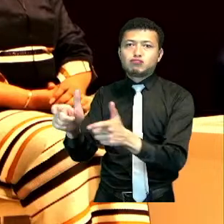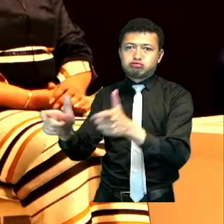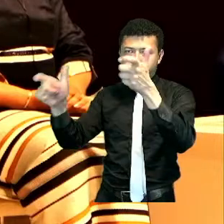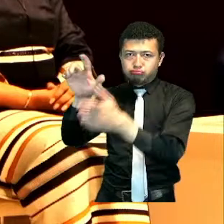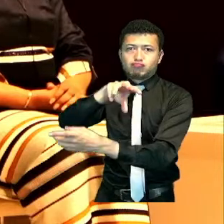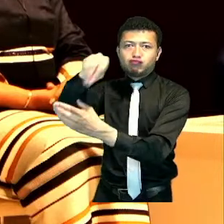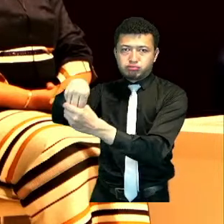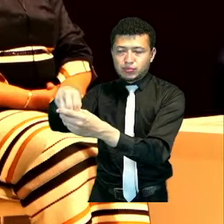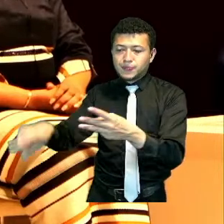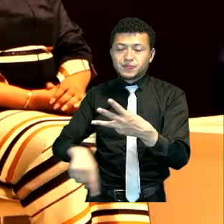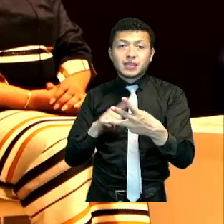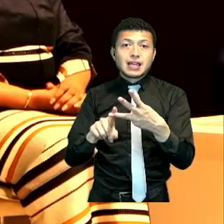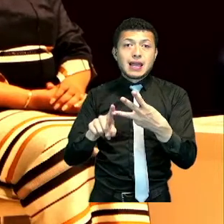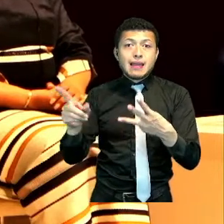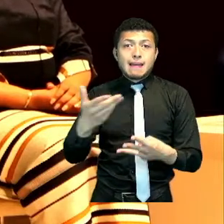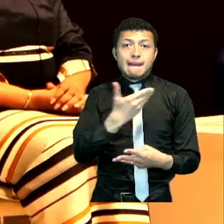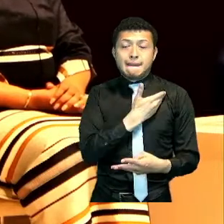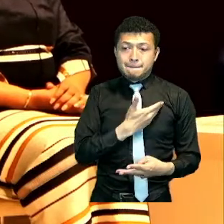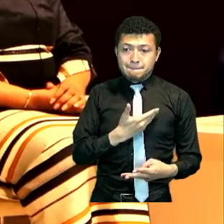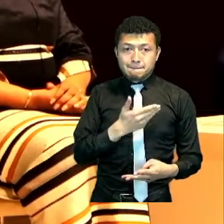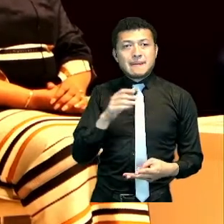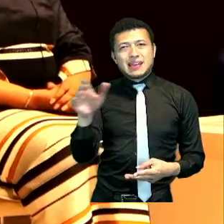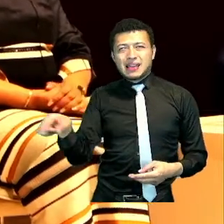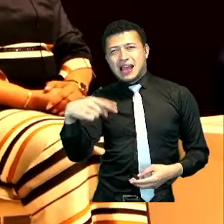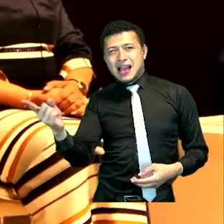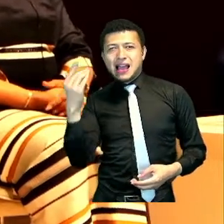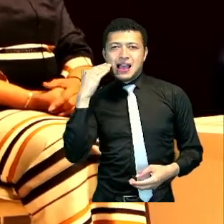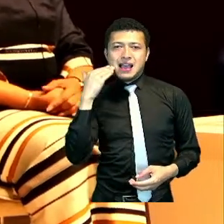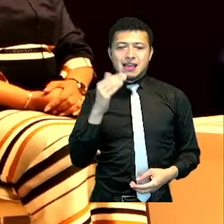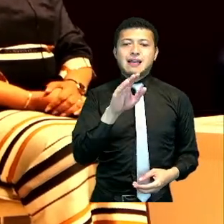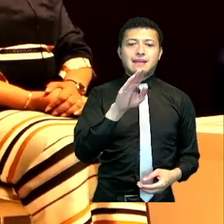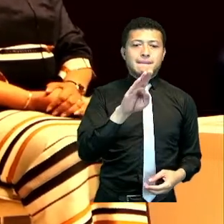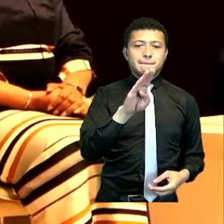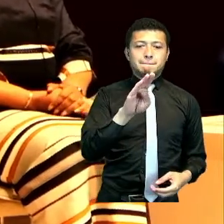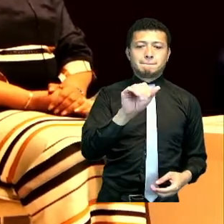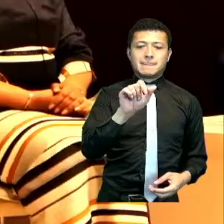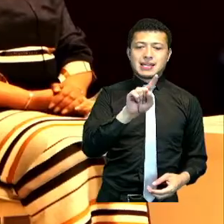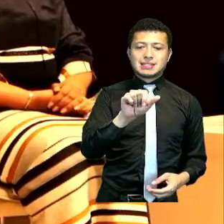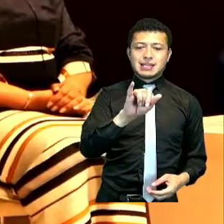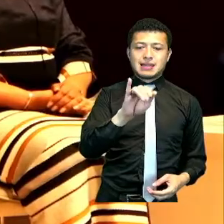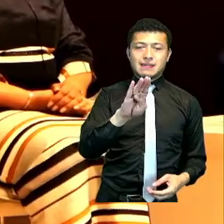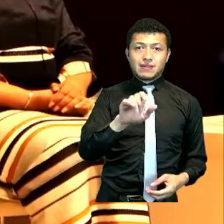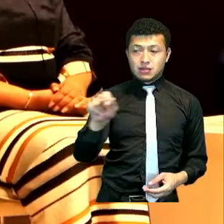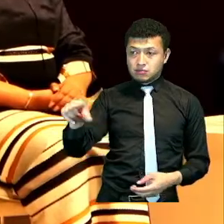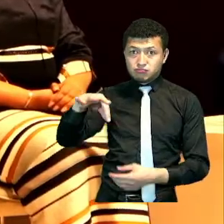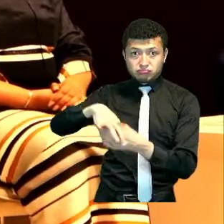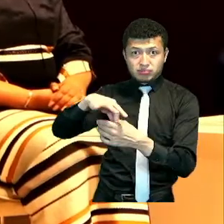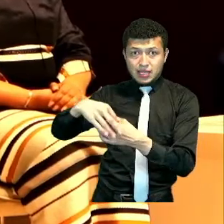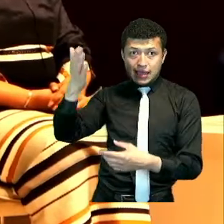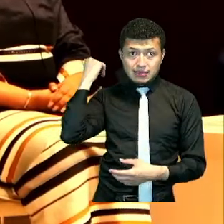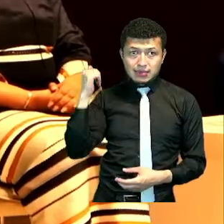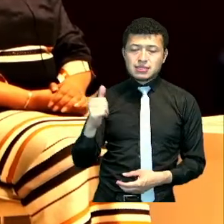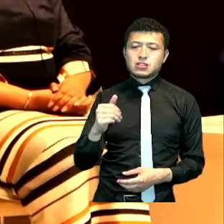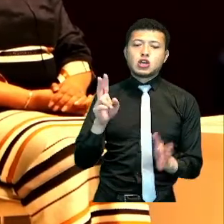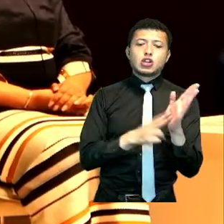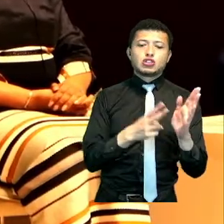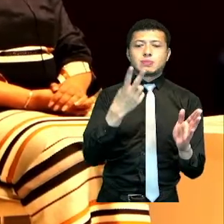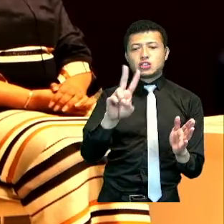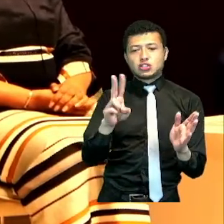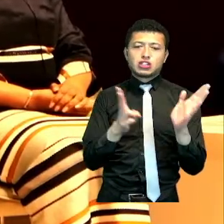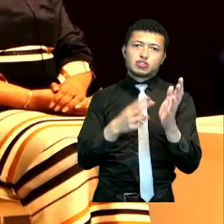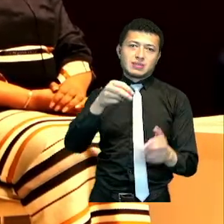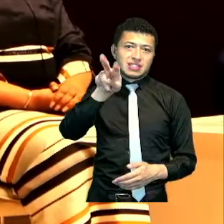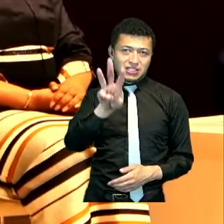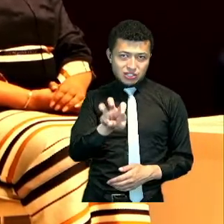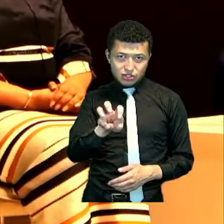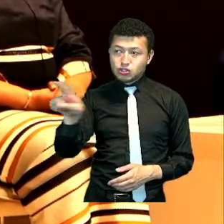Eve Basaiba was president of the Sociocultural Commission of the National Assembly from 2012 to 2018,